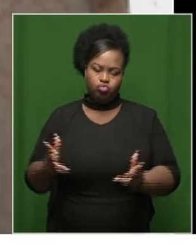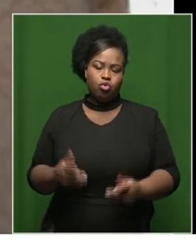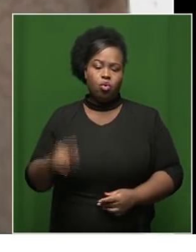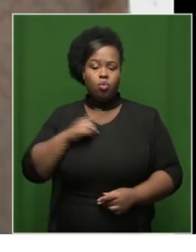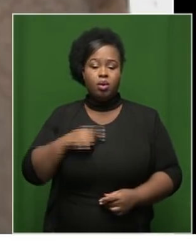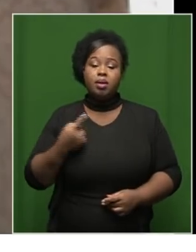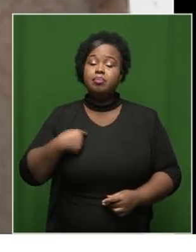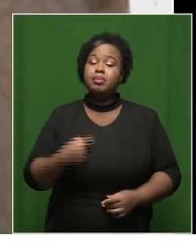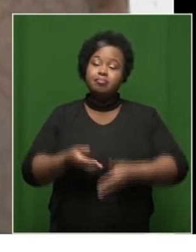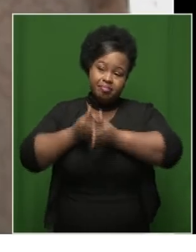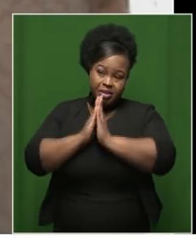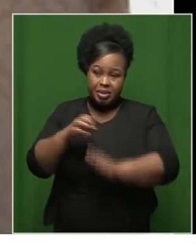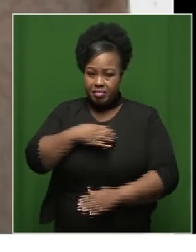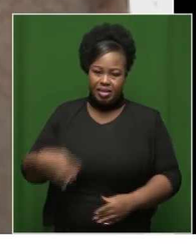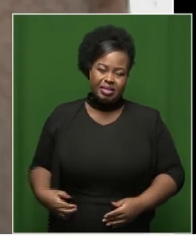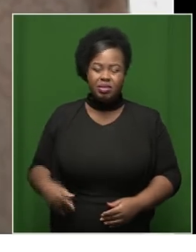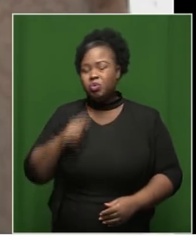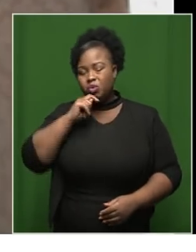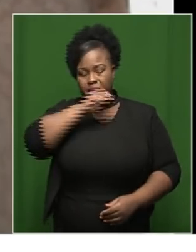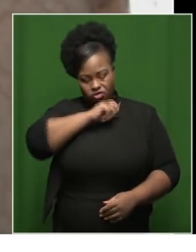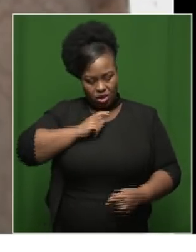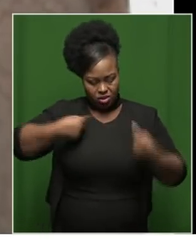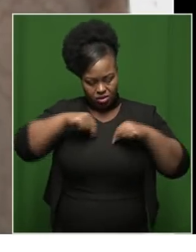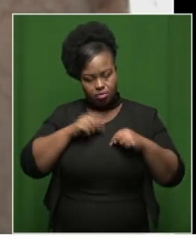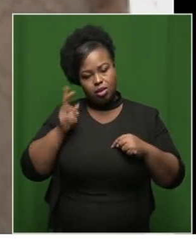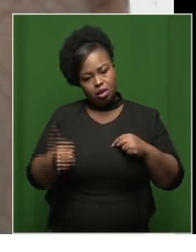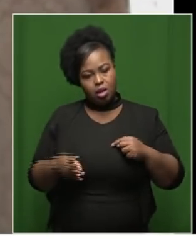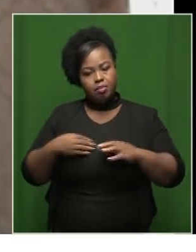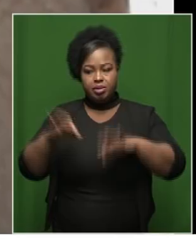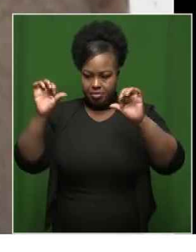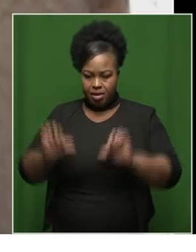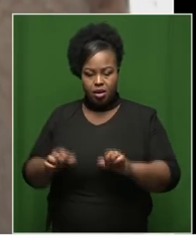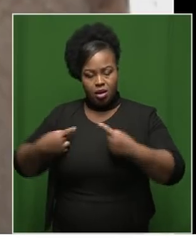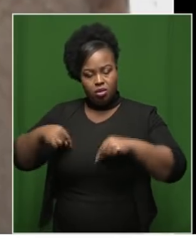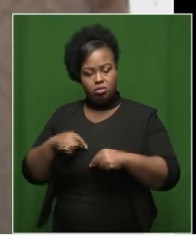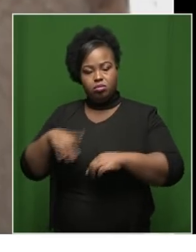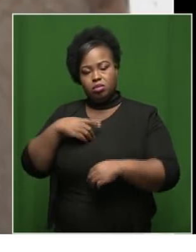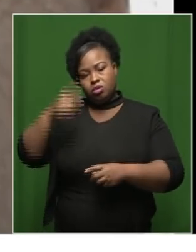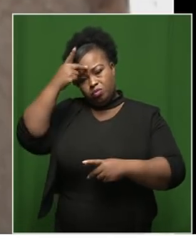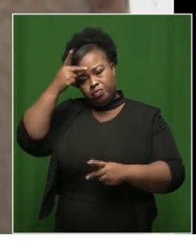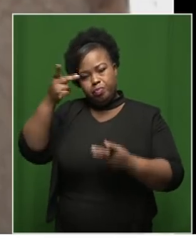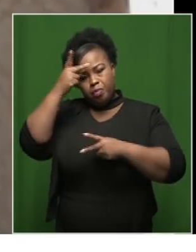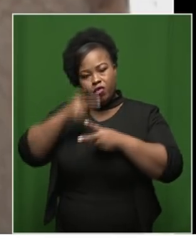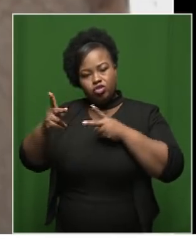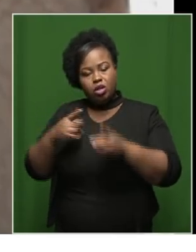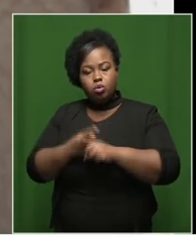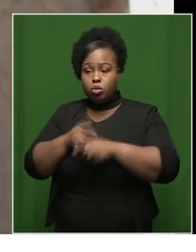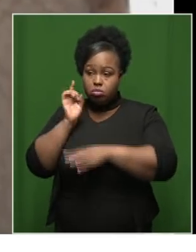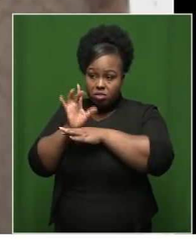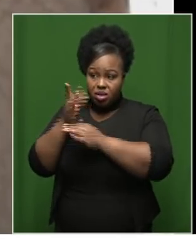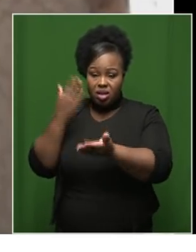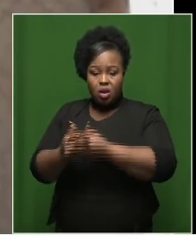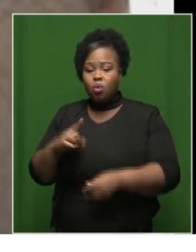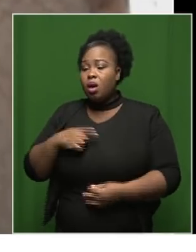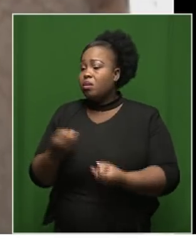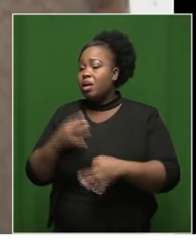that, that's why I asked the president for trust us again, and put it back into our hands. So as medical professionals, we can give the good advice. The black market